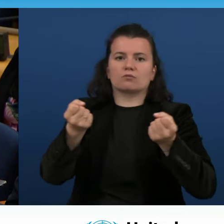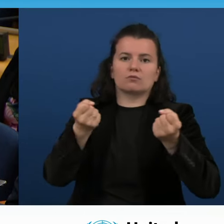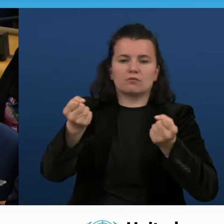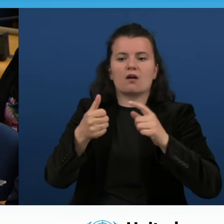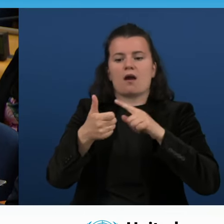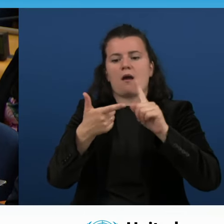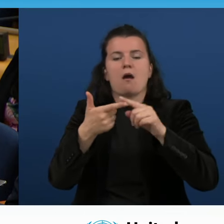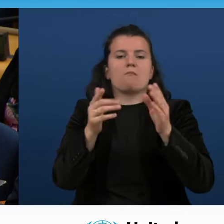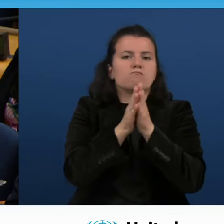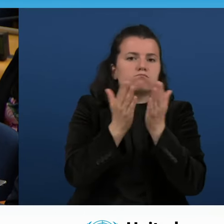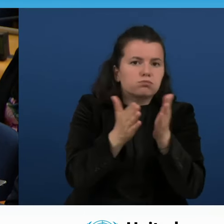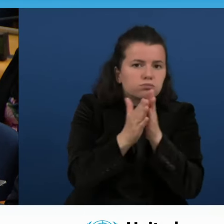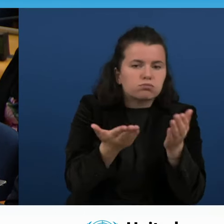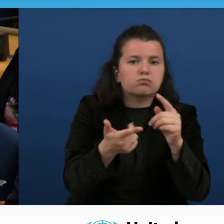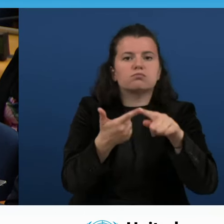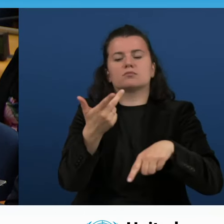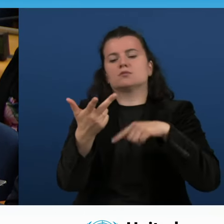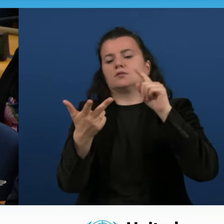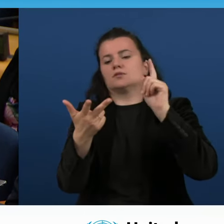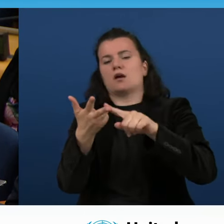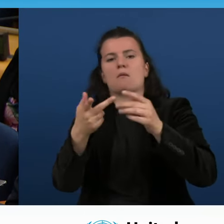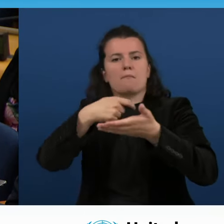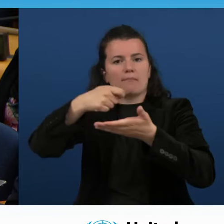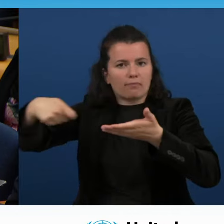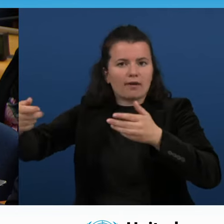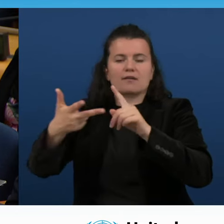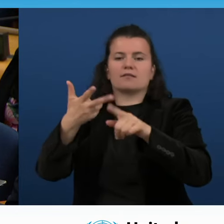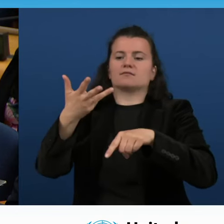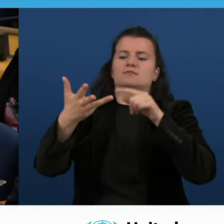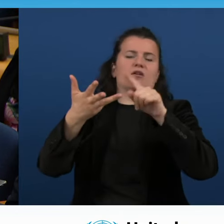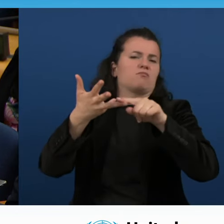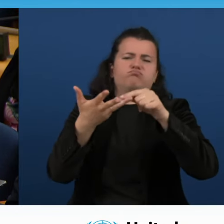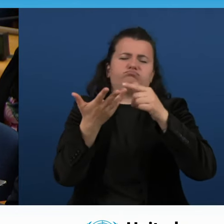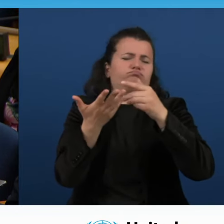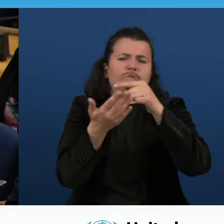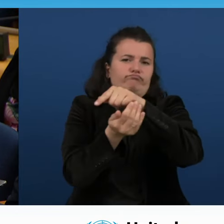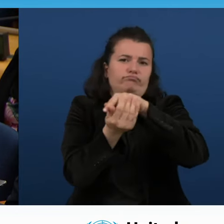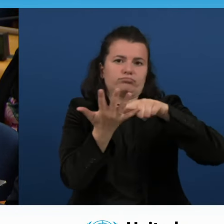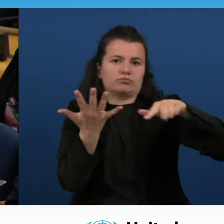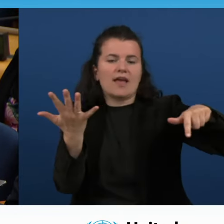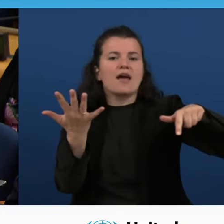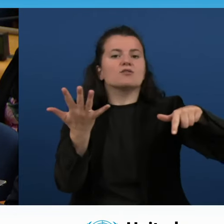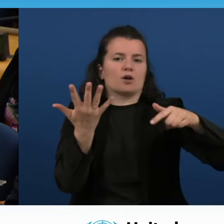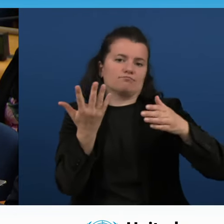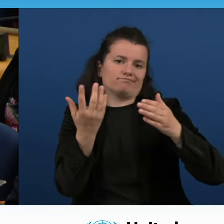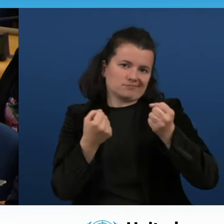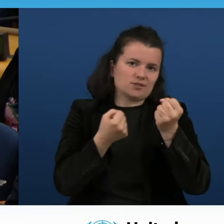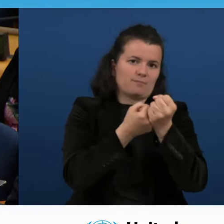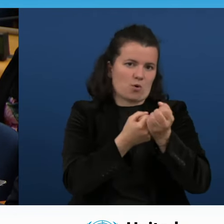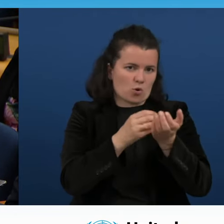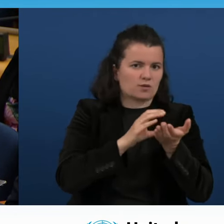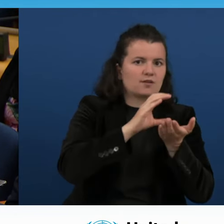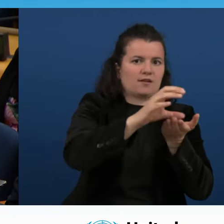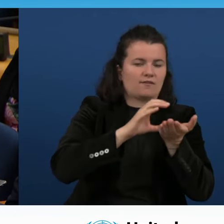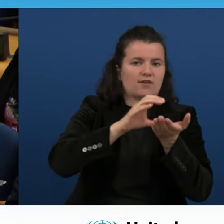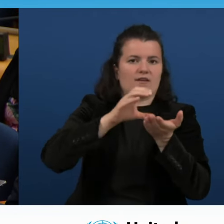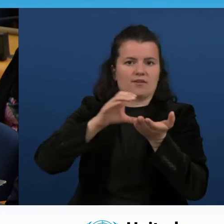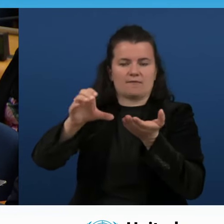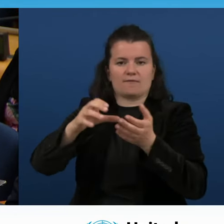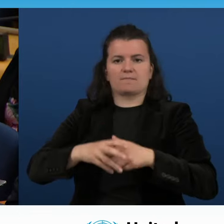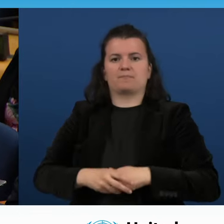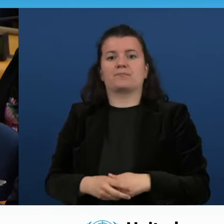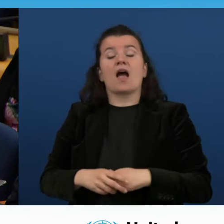others. As well, we are addressing the aspects of healthcare. Since prevention is key, we are developing a